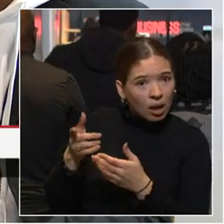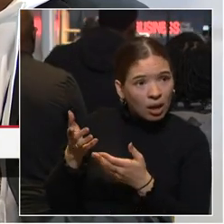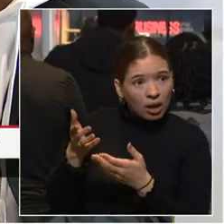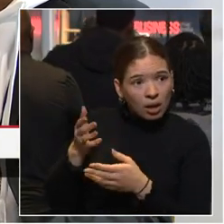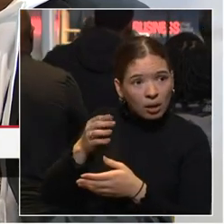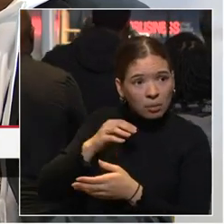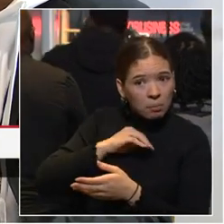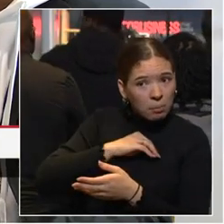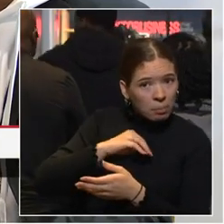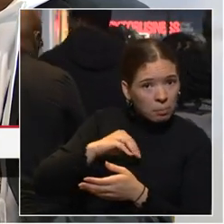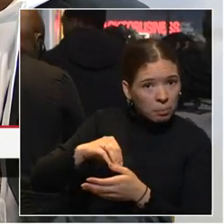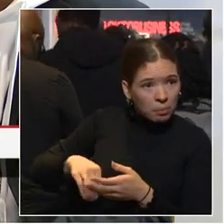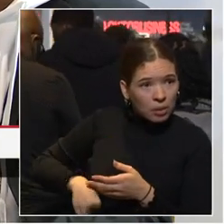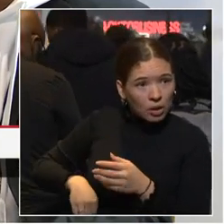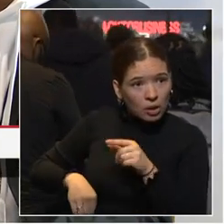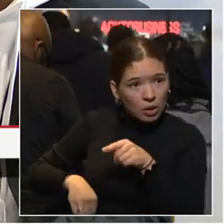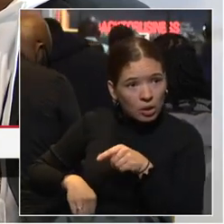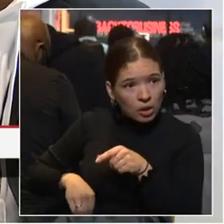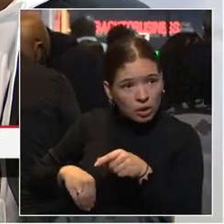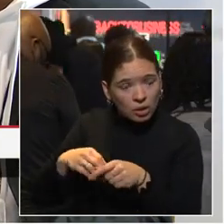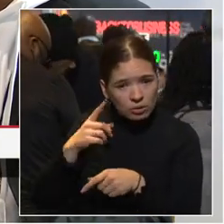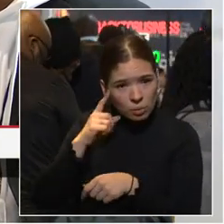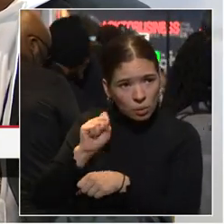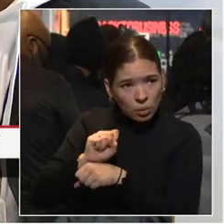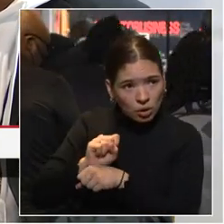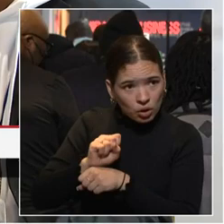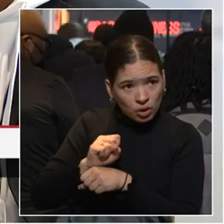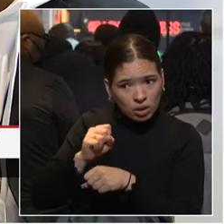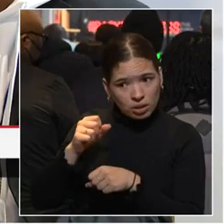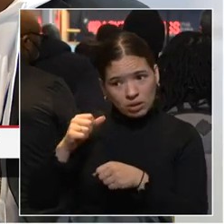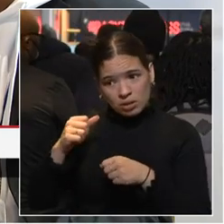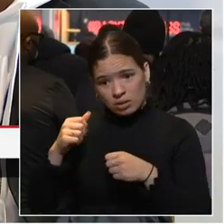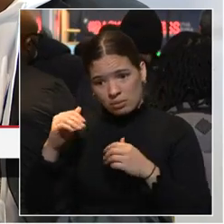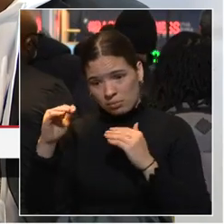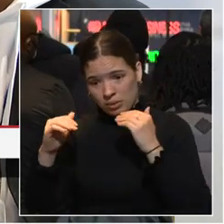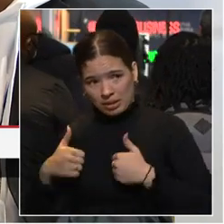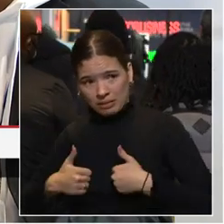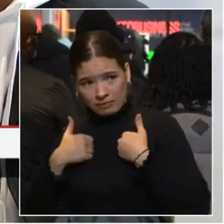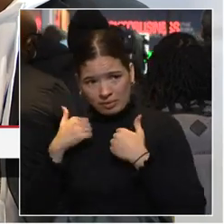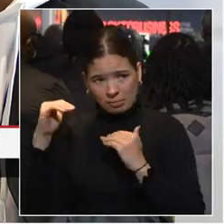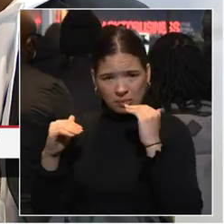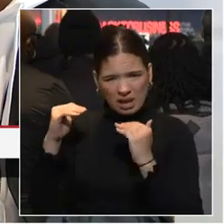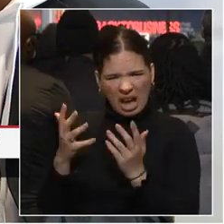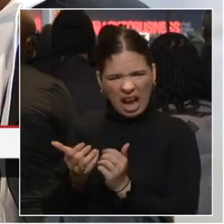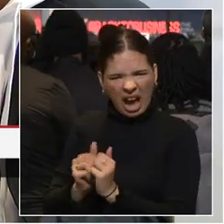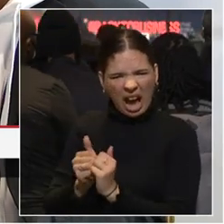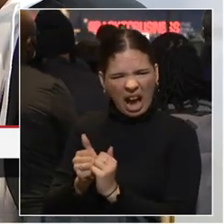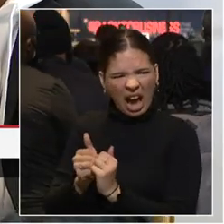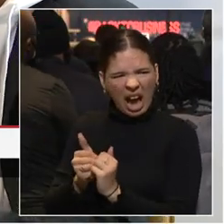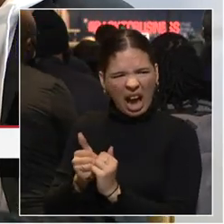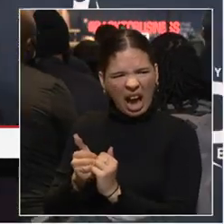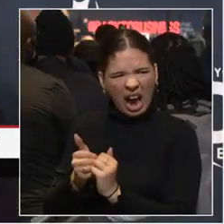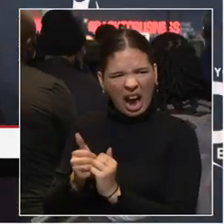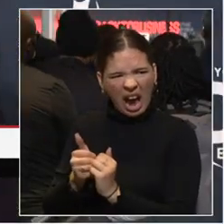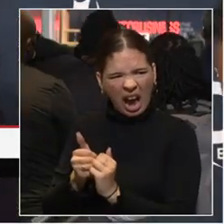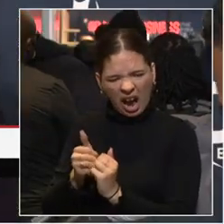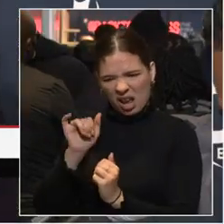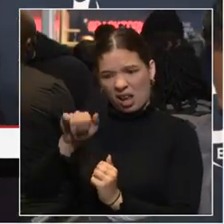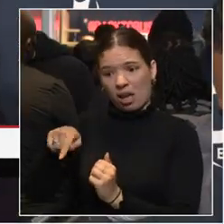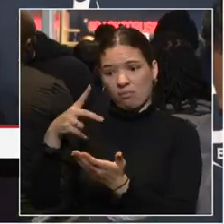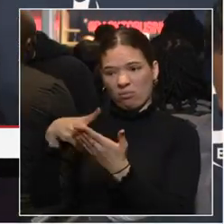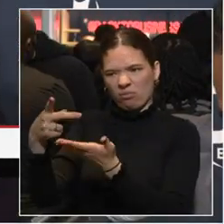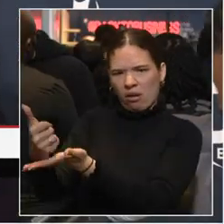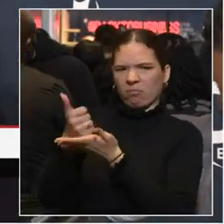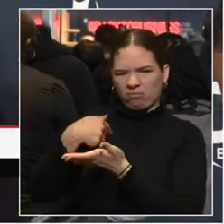work-life balance as a parent and other aspects of your personal life? And how can SYEP youth do the same? Well, that's a great question, and I